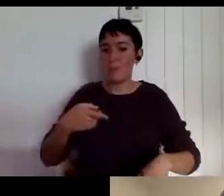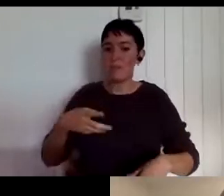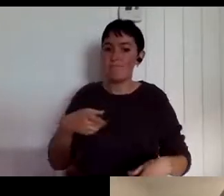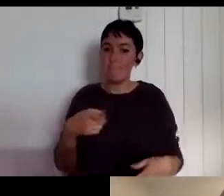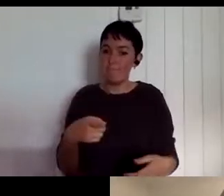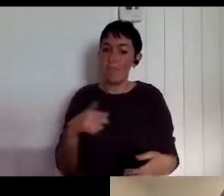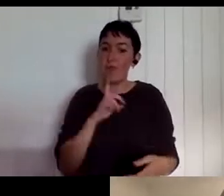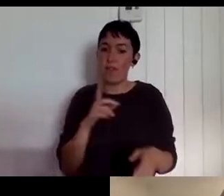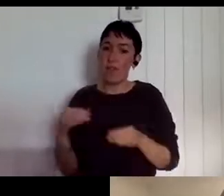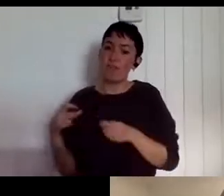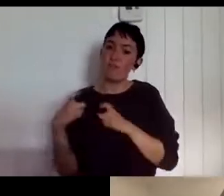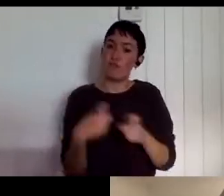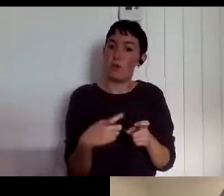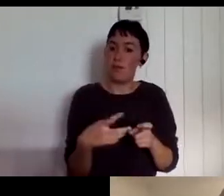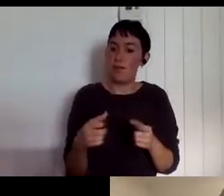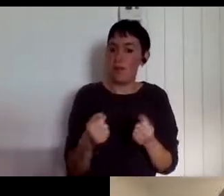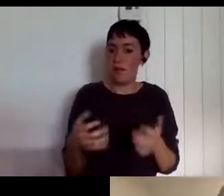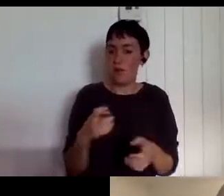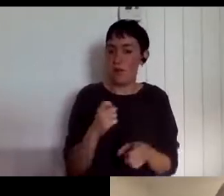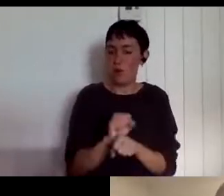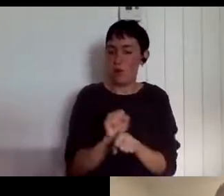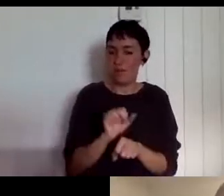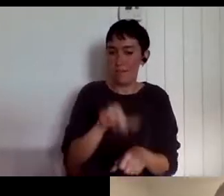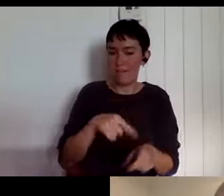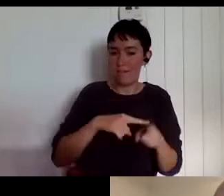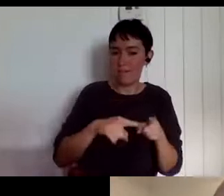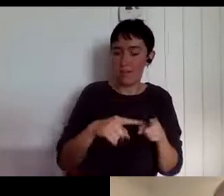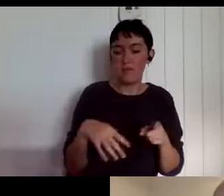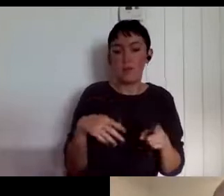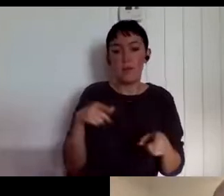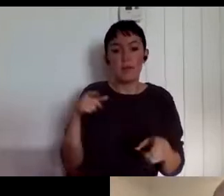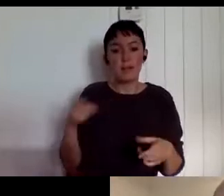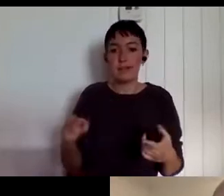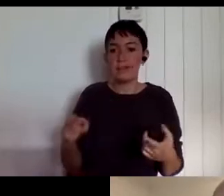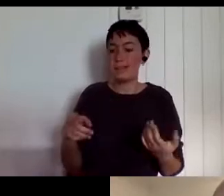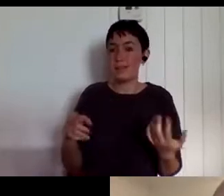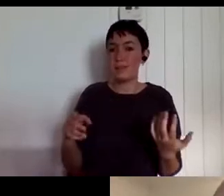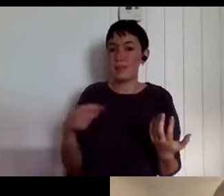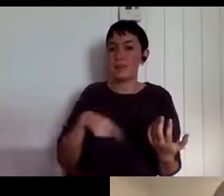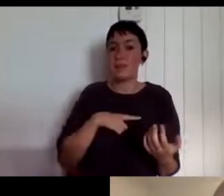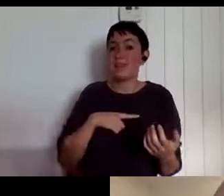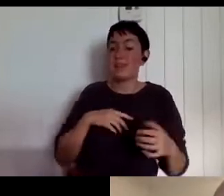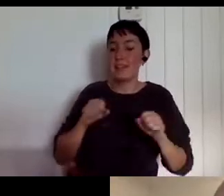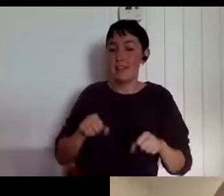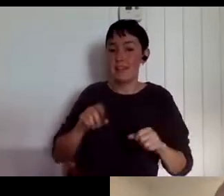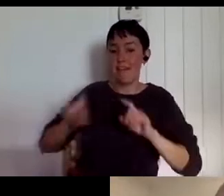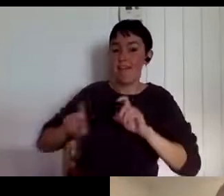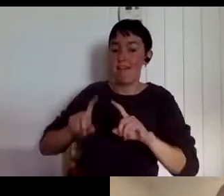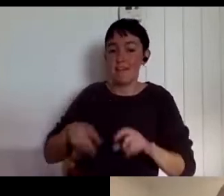mRNA vaccines. And so he's our go-to guy for learning about the COVID mRNA vaccine. He has published on